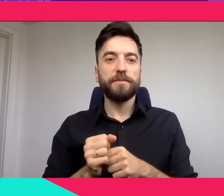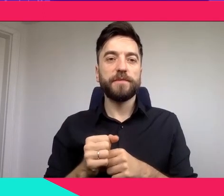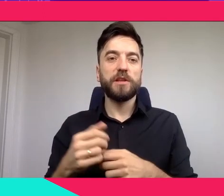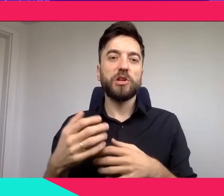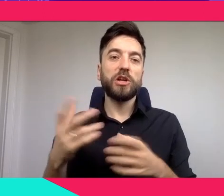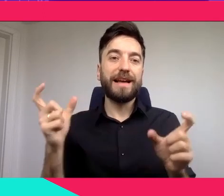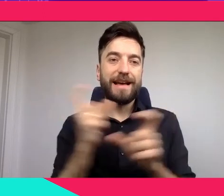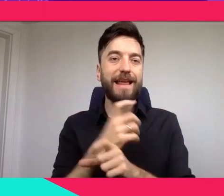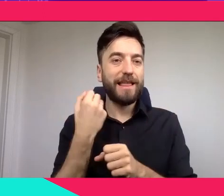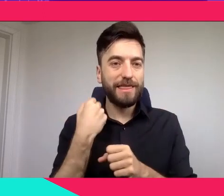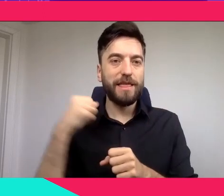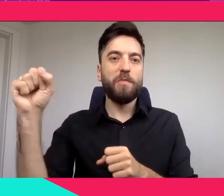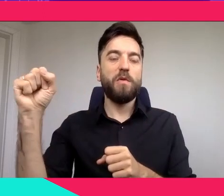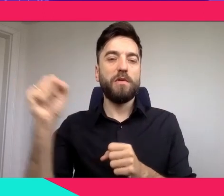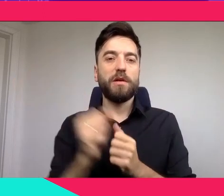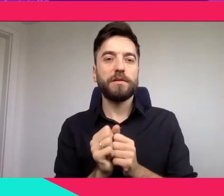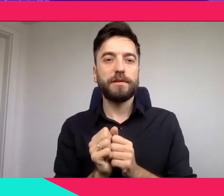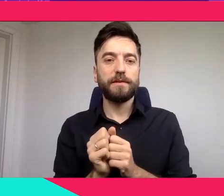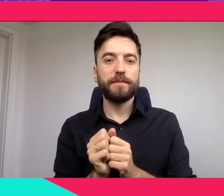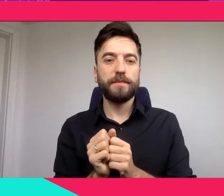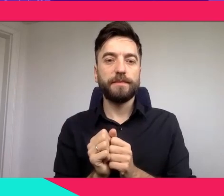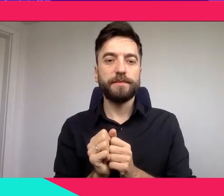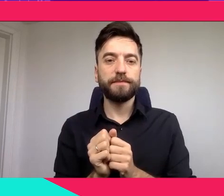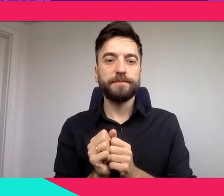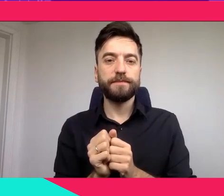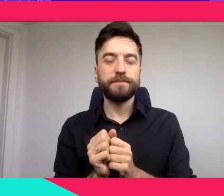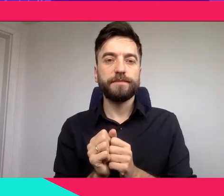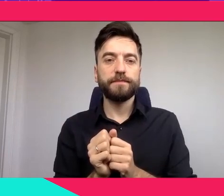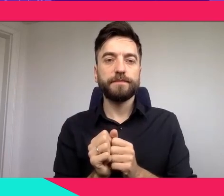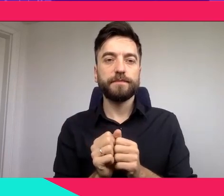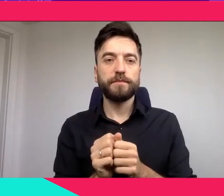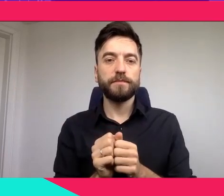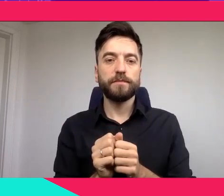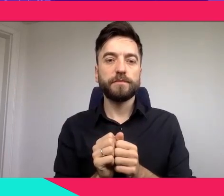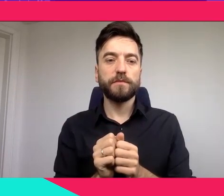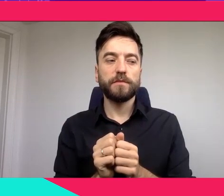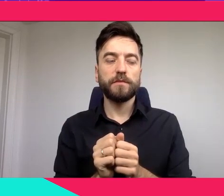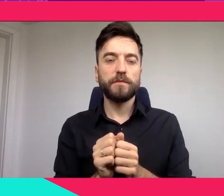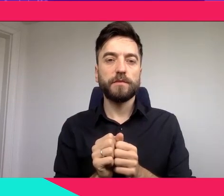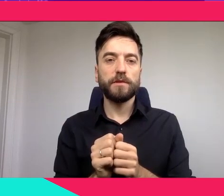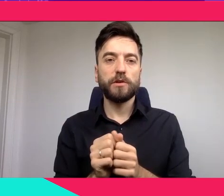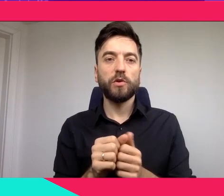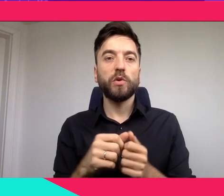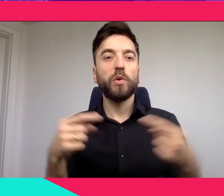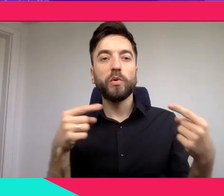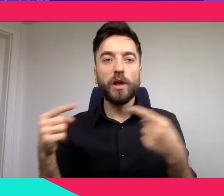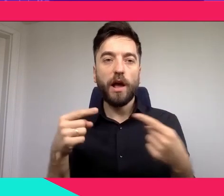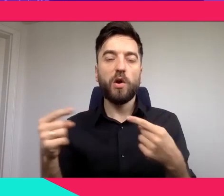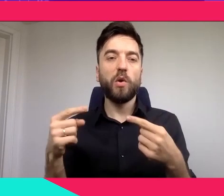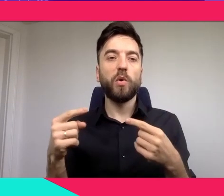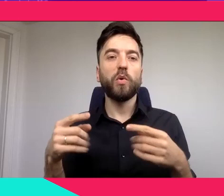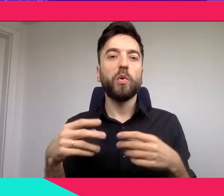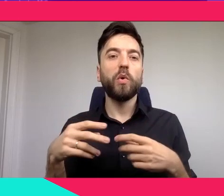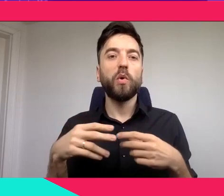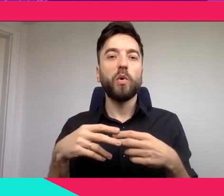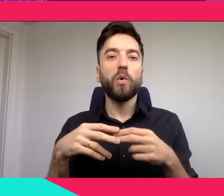participation, dialogue, and community to help young people explore democratic citizenship. I'm going to